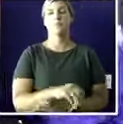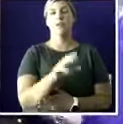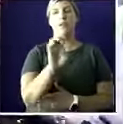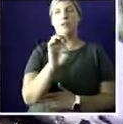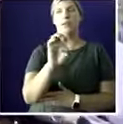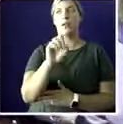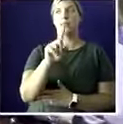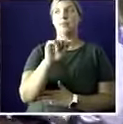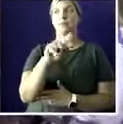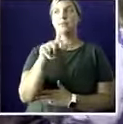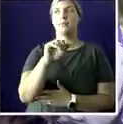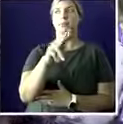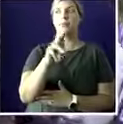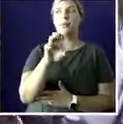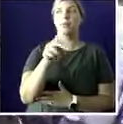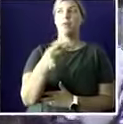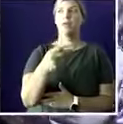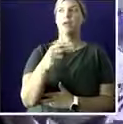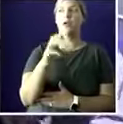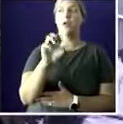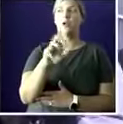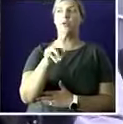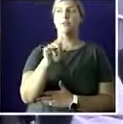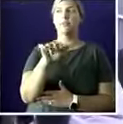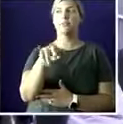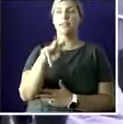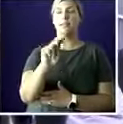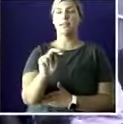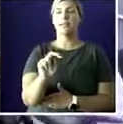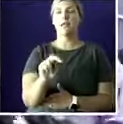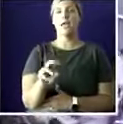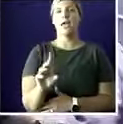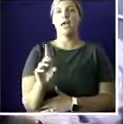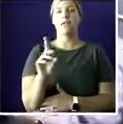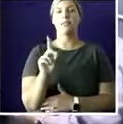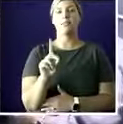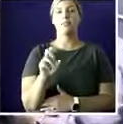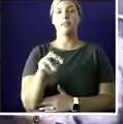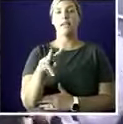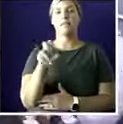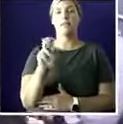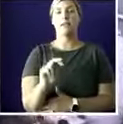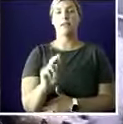Elizabeth Ann Ernsting. Devin Michael Suiso.